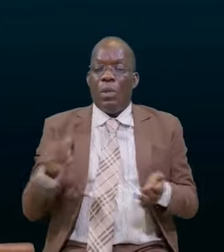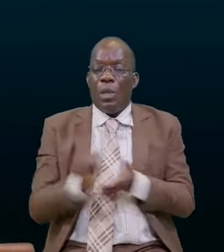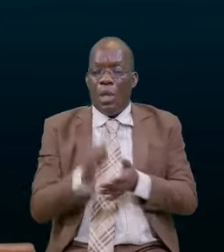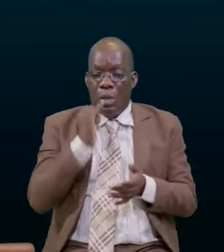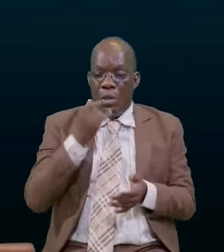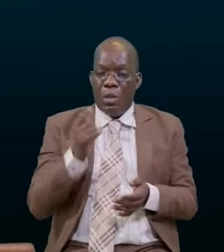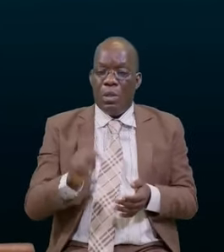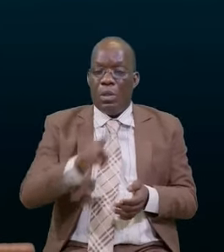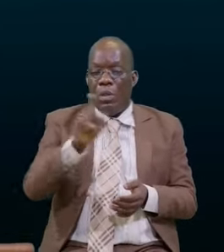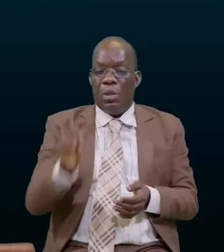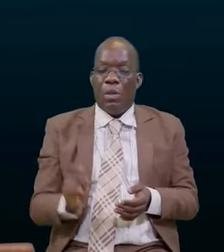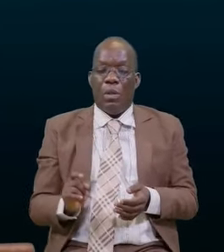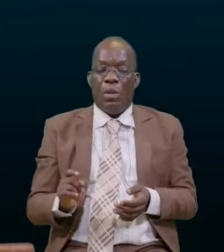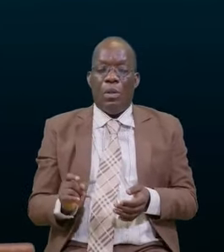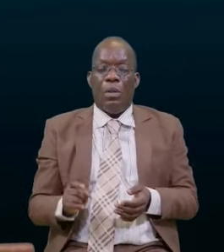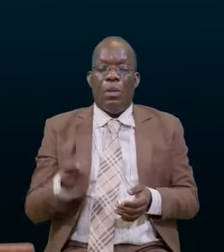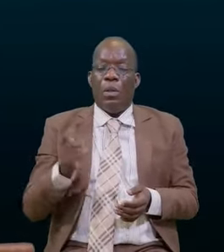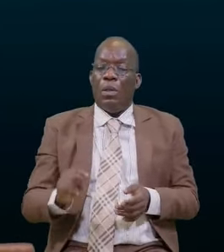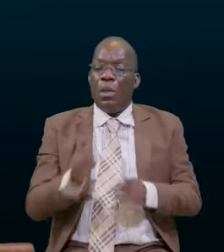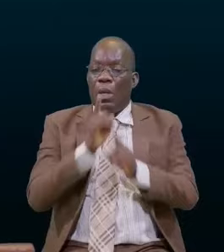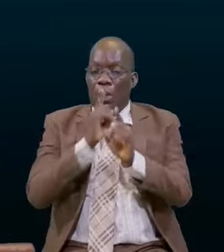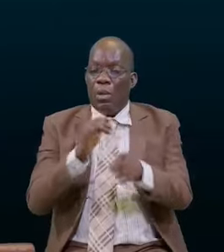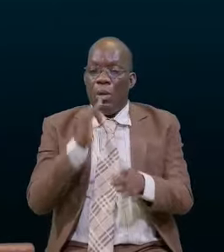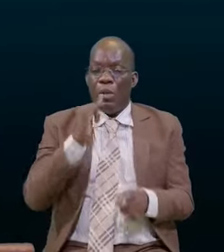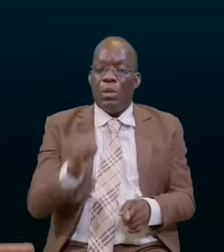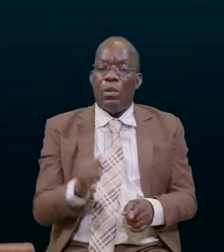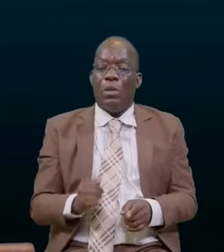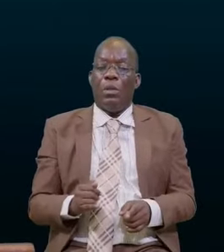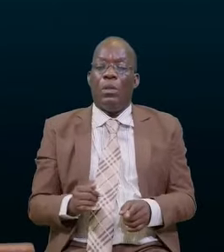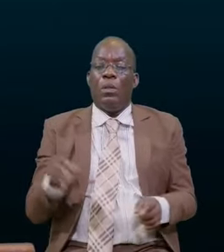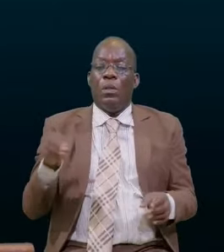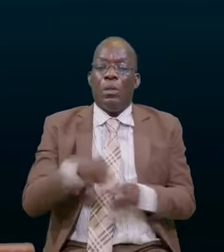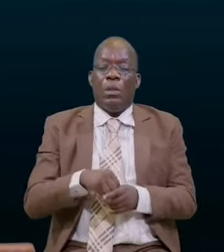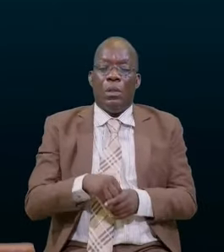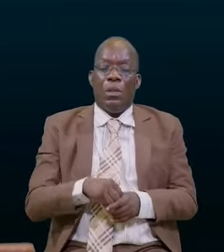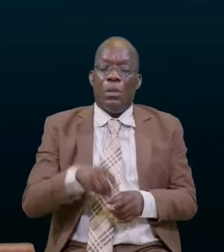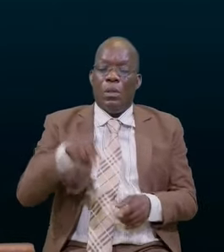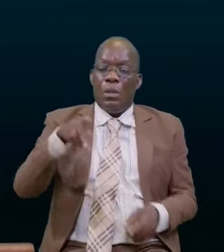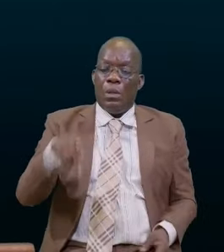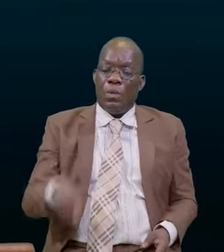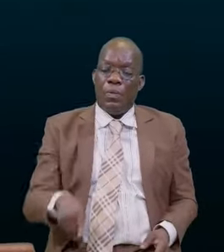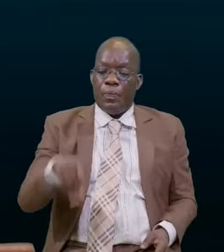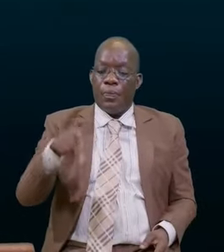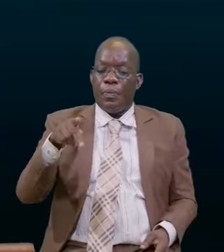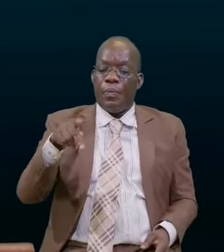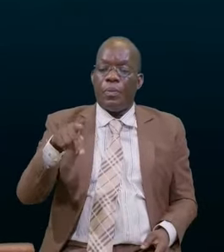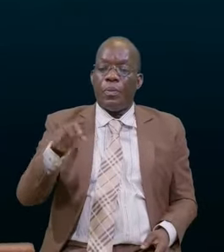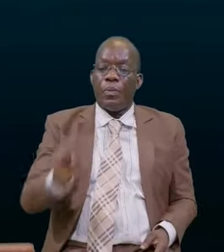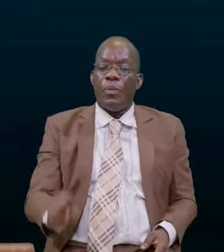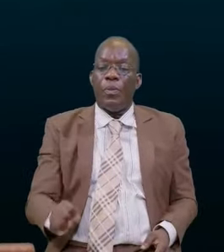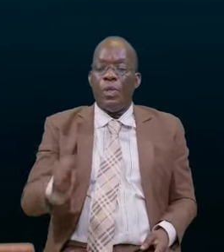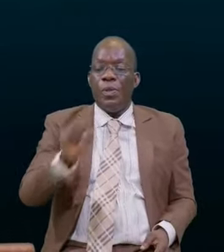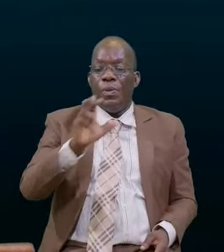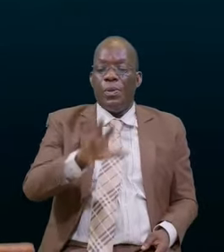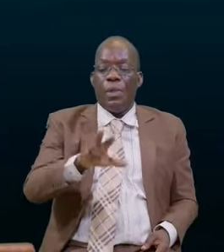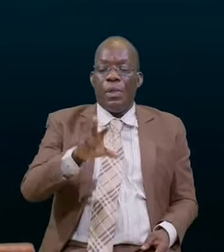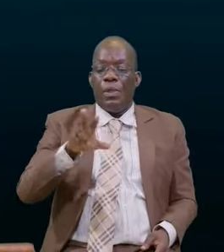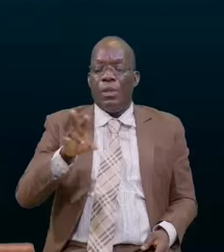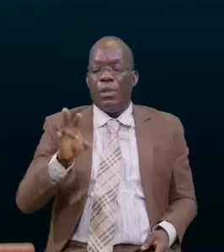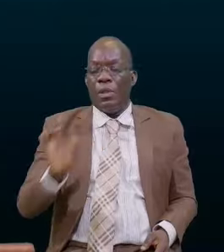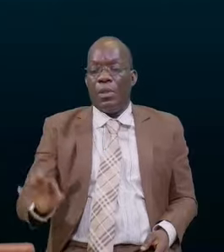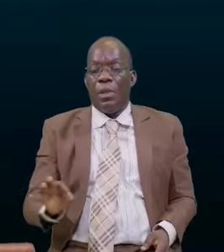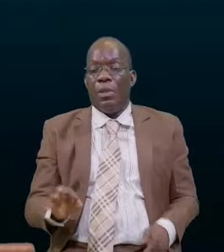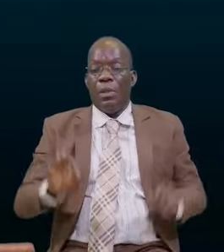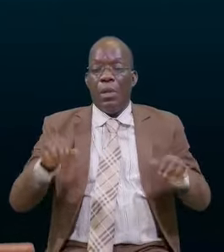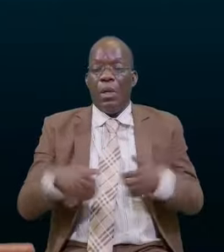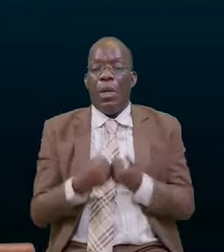answer was given in the book of Psalm 39 verse1 how can we be able to tame the